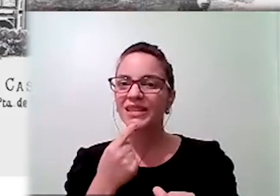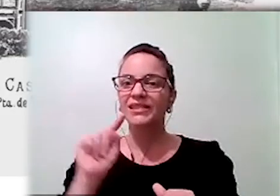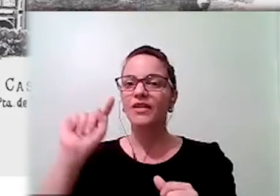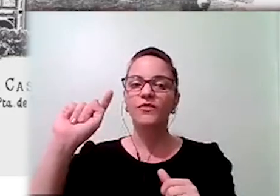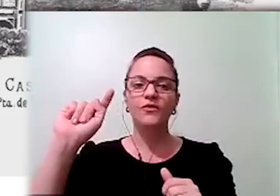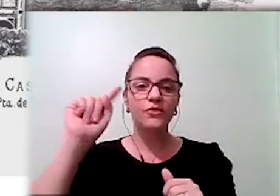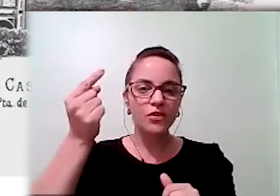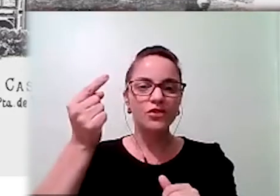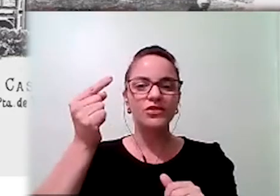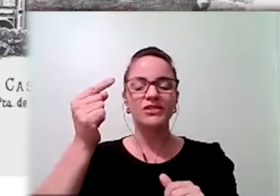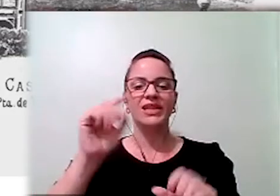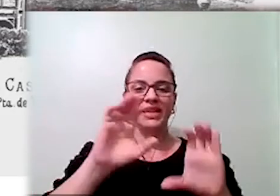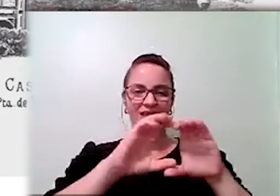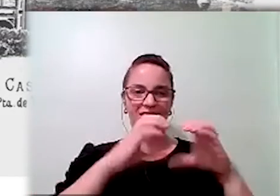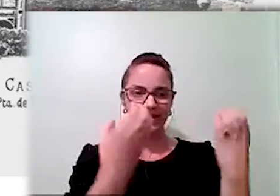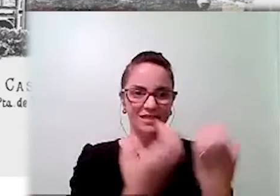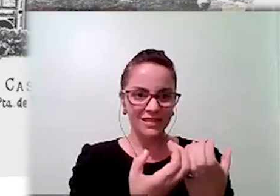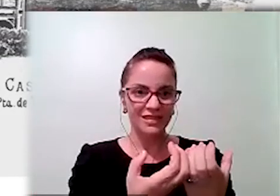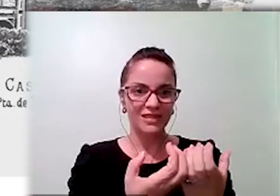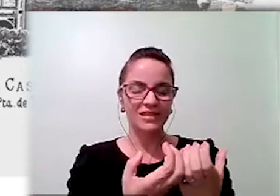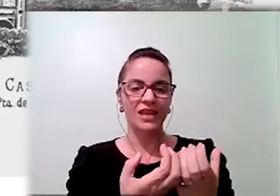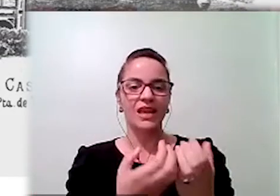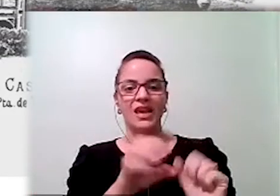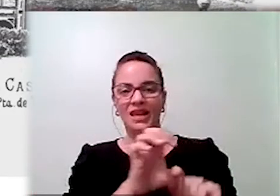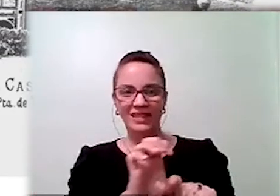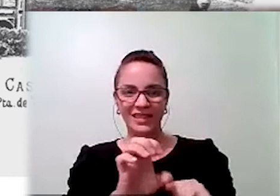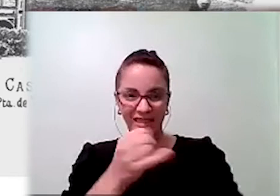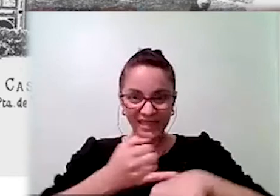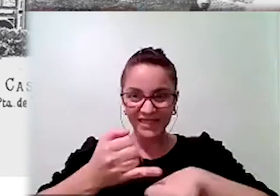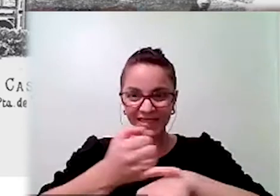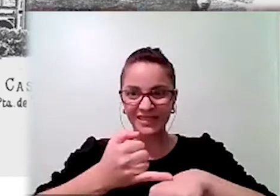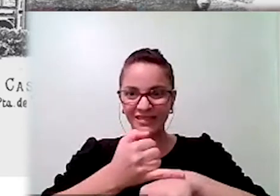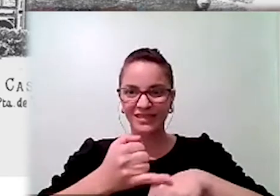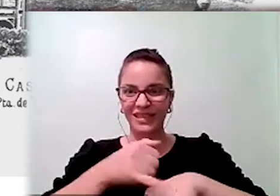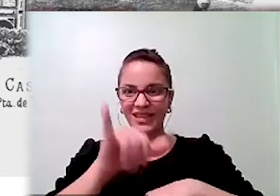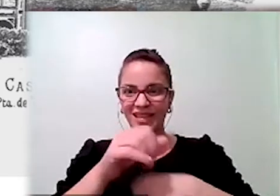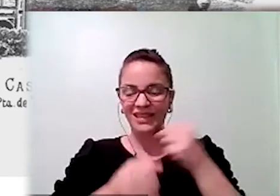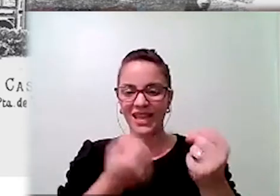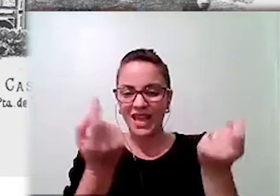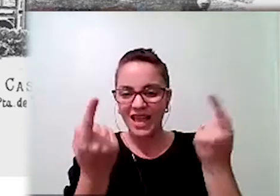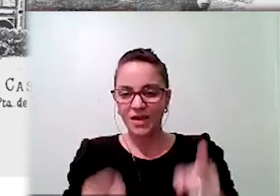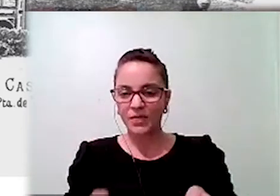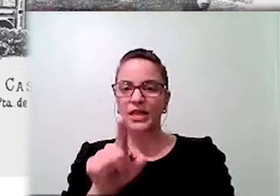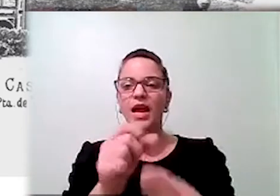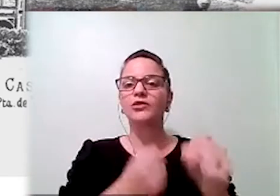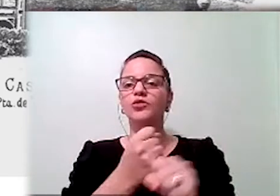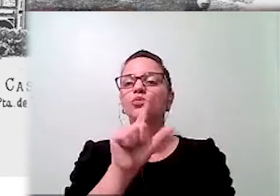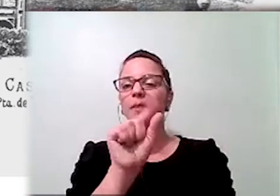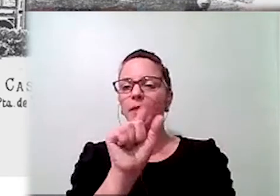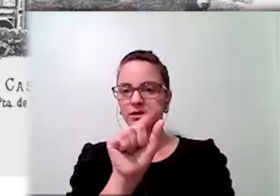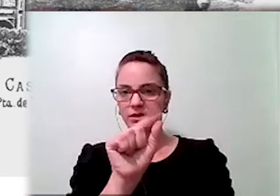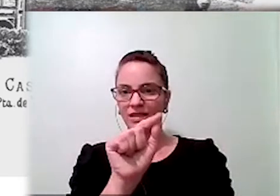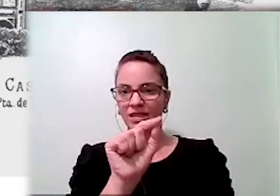formal classes, drawing classes in the islet were given in the 1820s, organized by the Royal